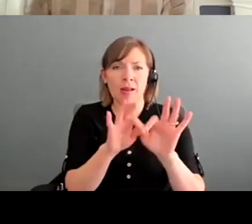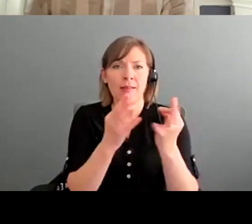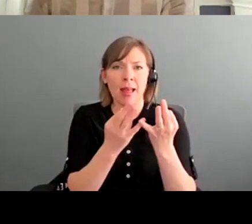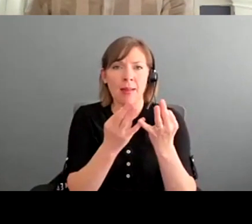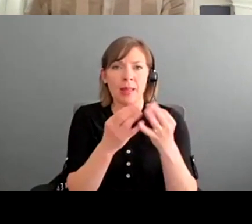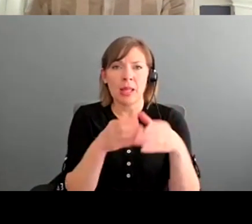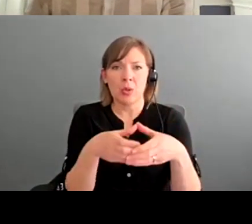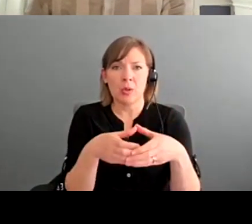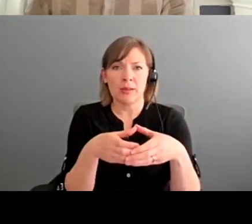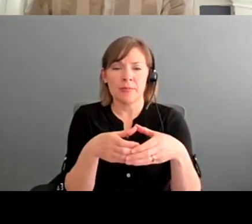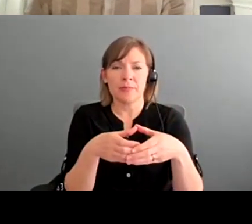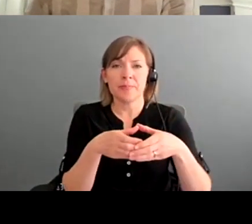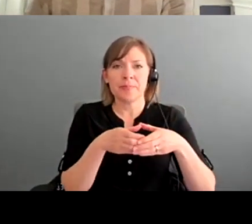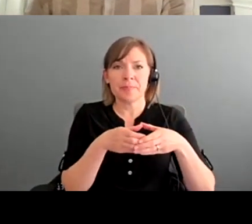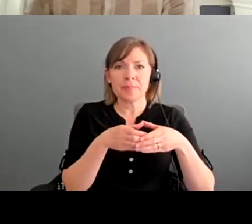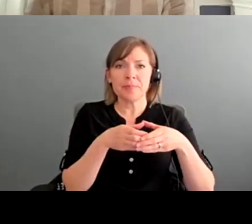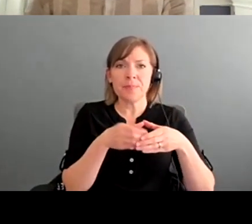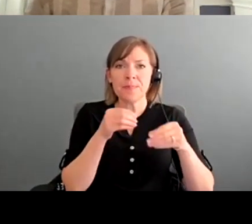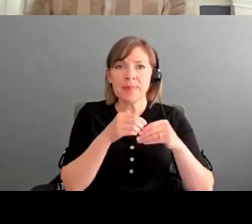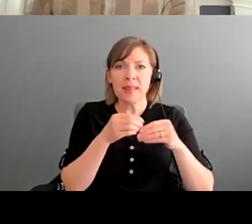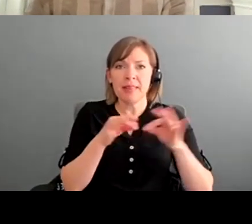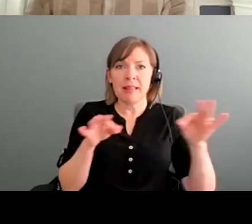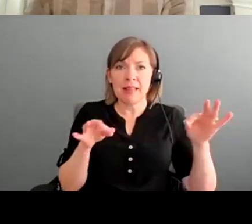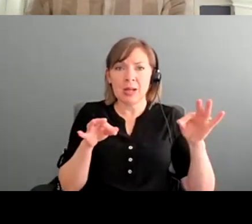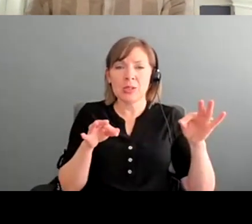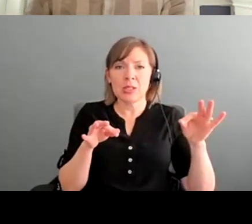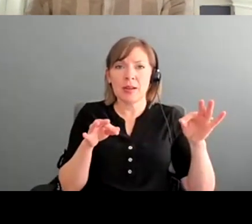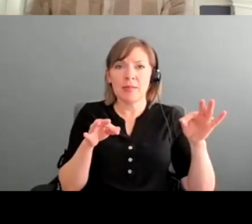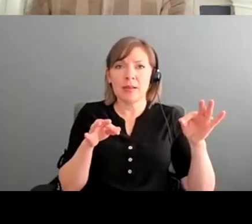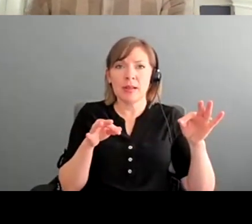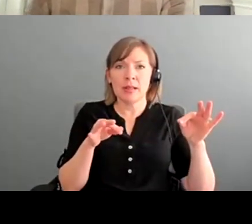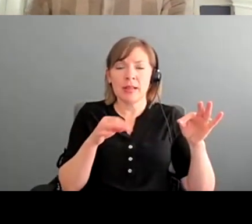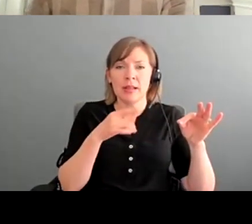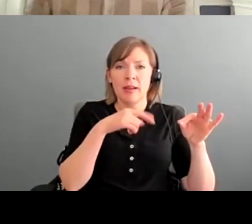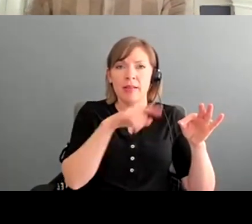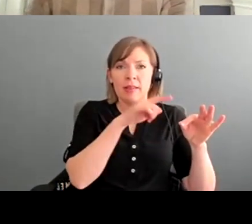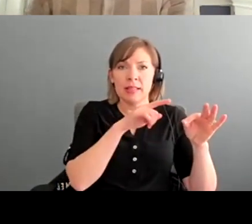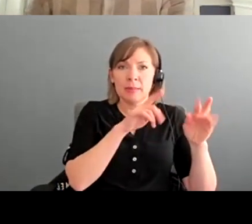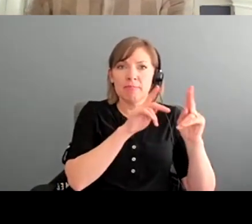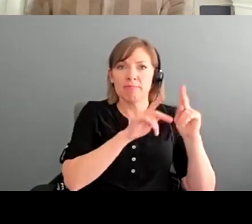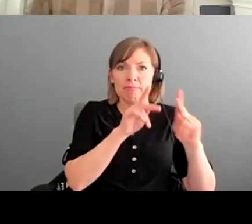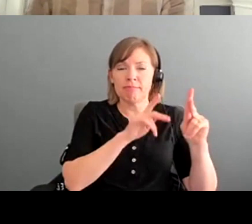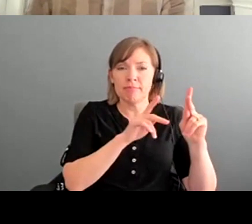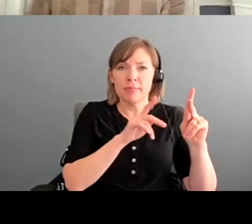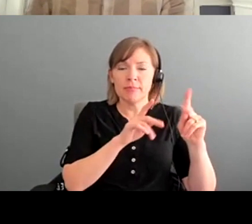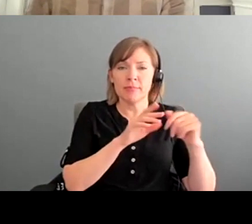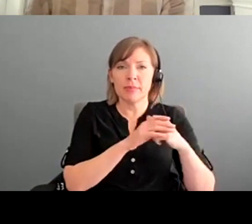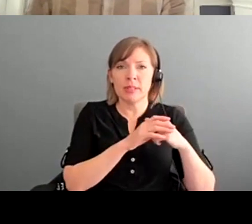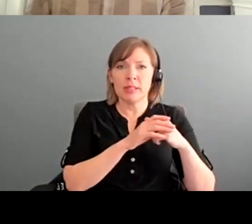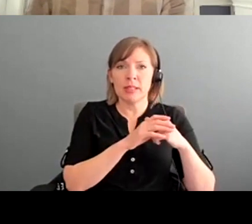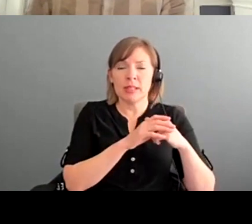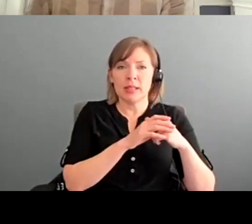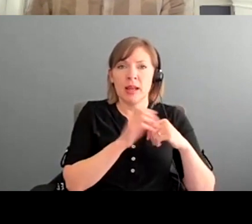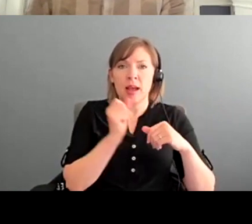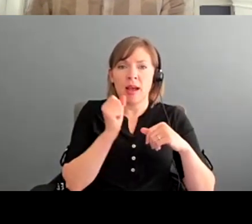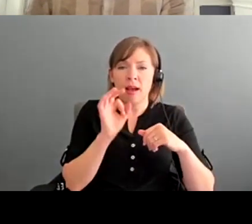unit, in the language of Guattari is sort of the re-Oedipalization